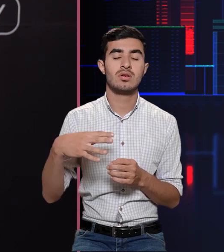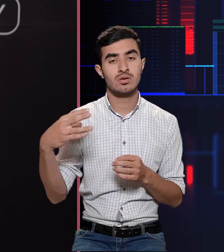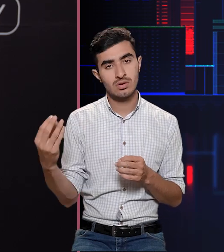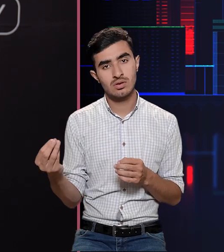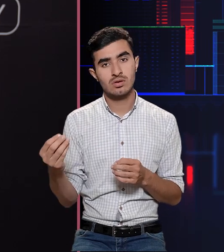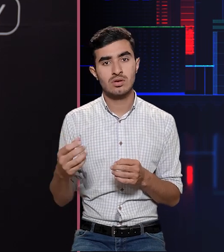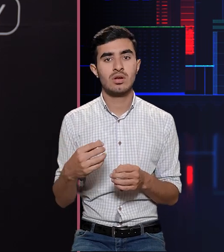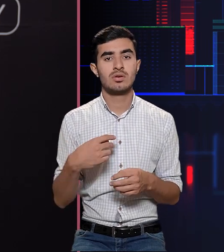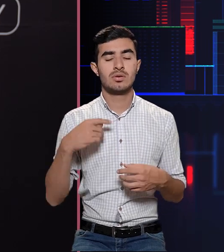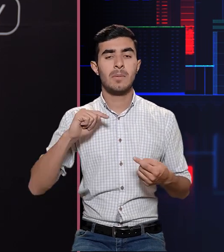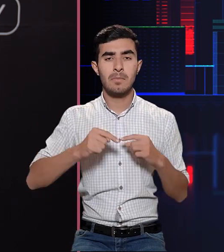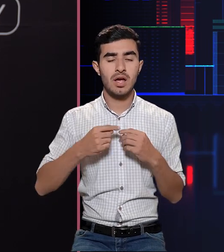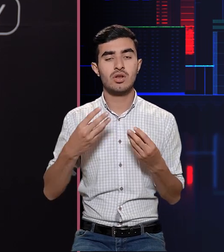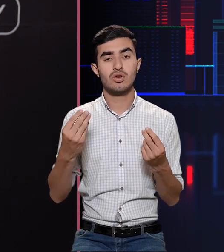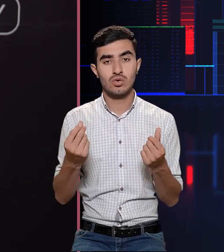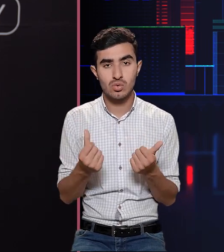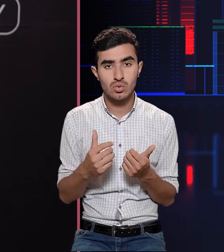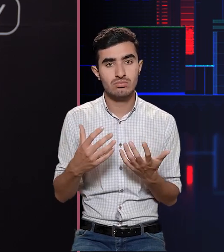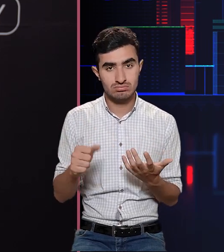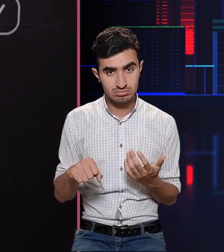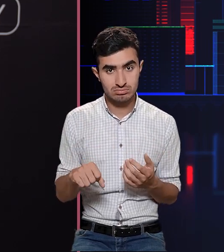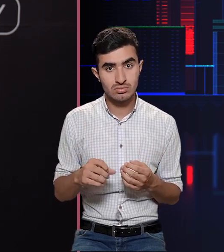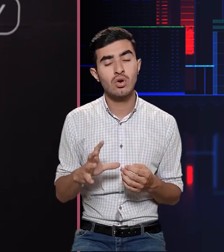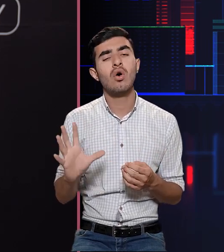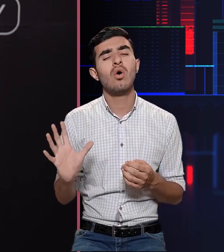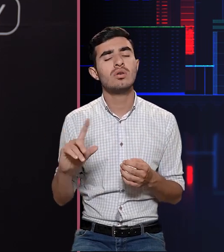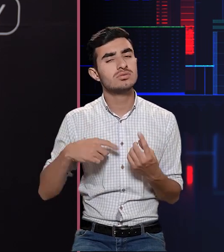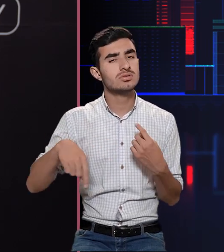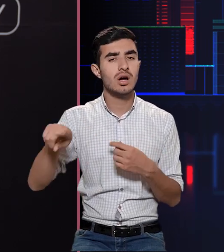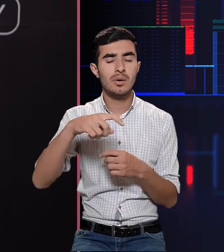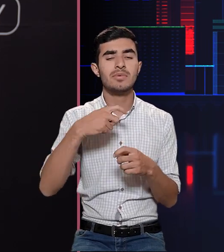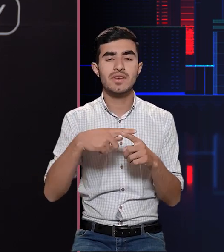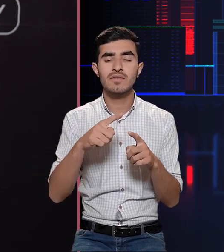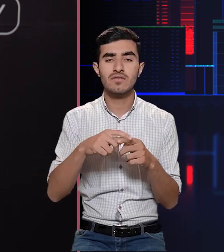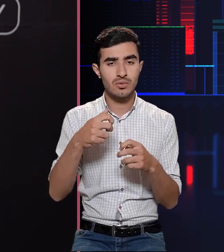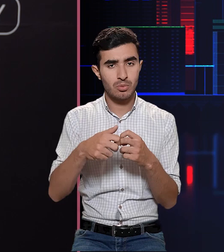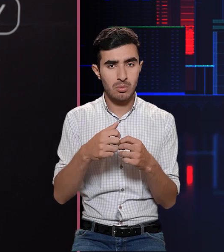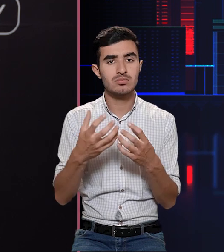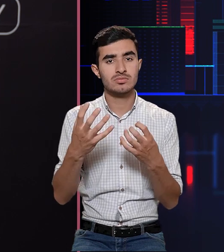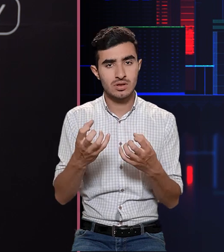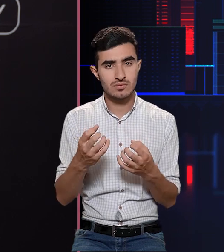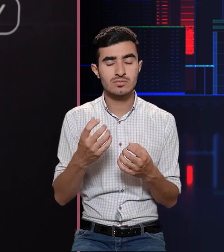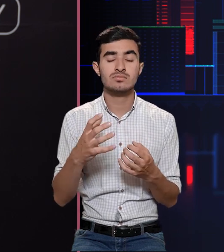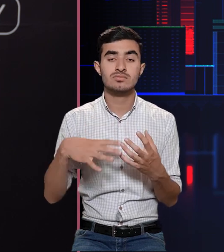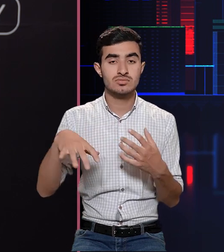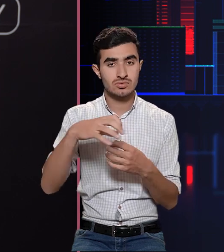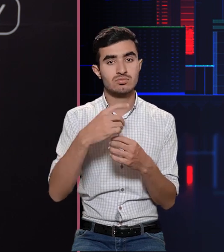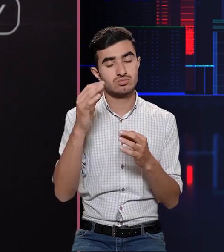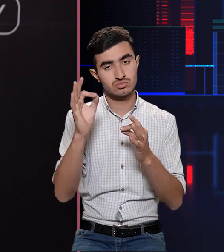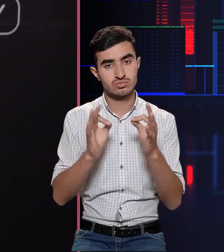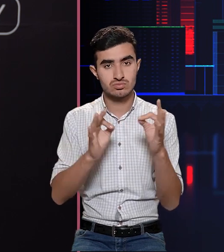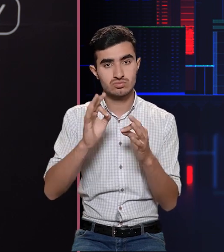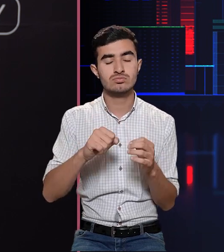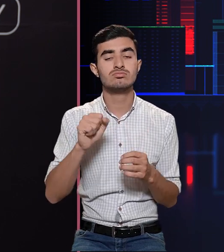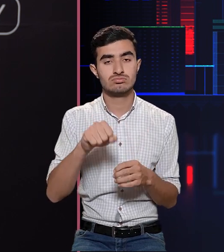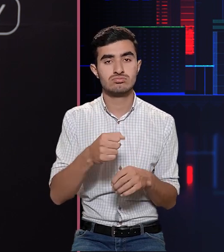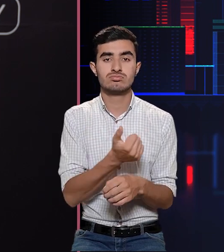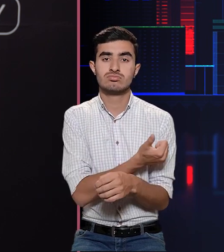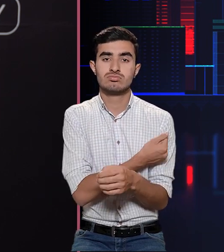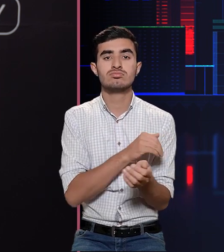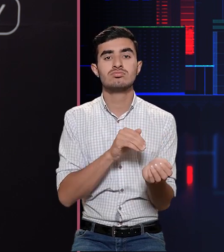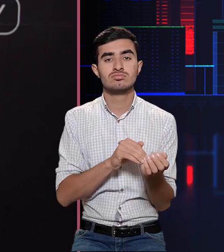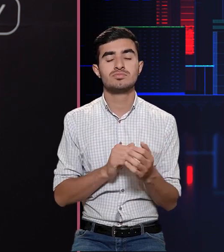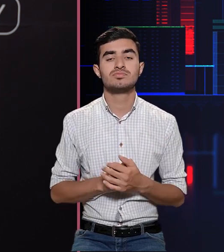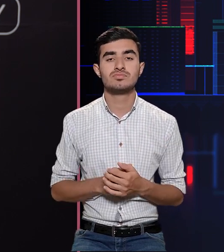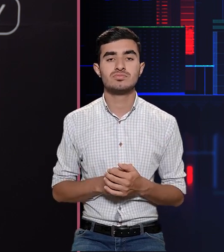relief, taking care of all the problems that the patient would suffer at that time. Then another thing which is